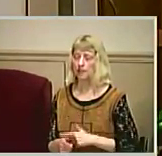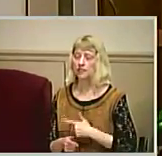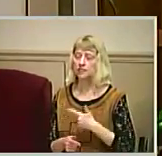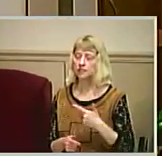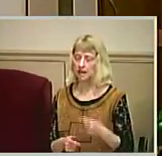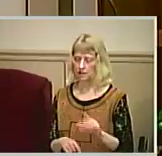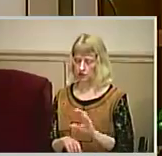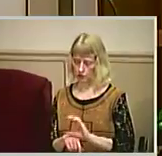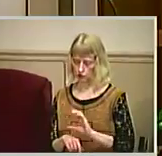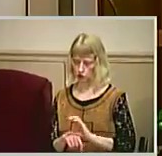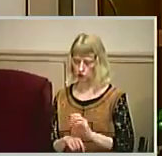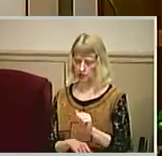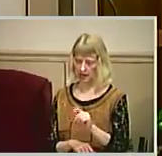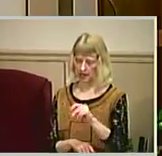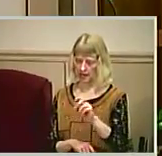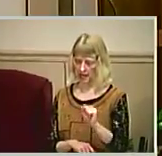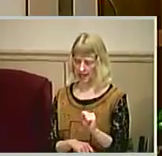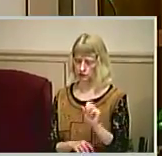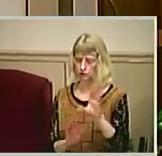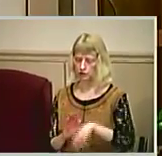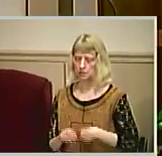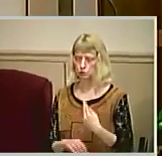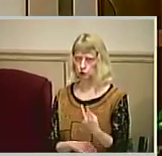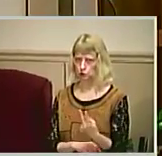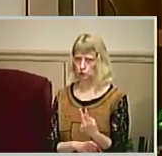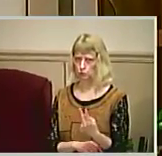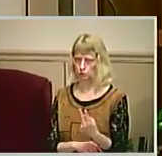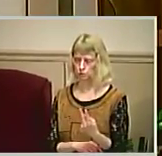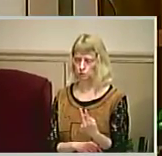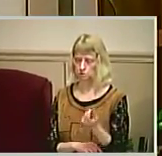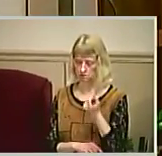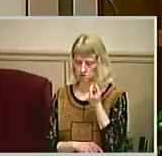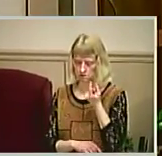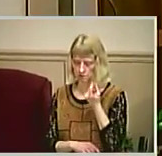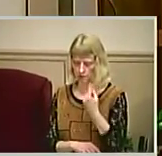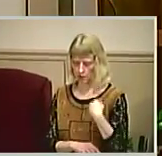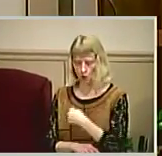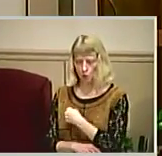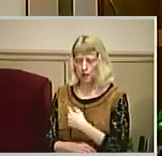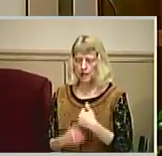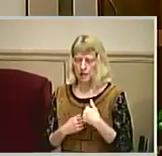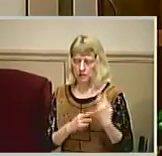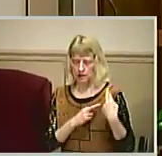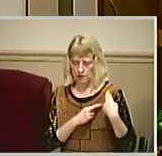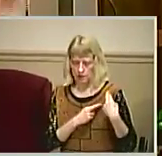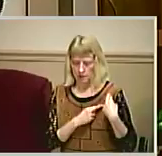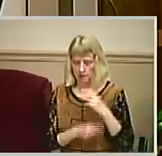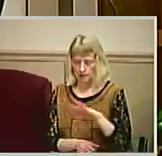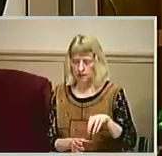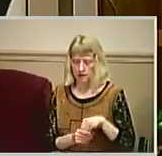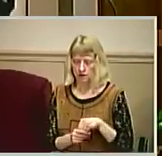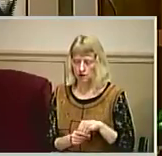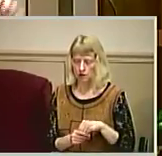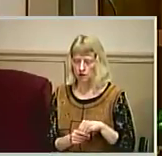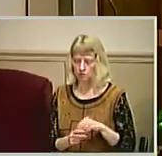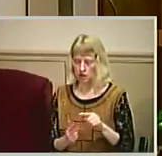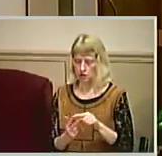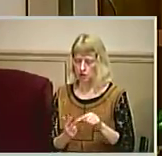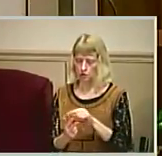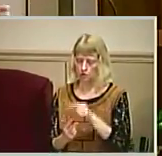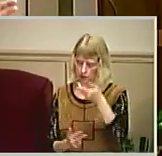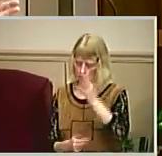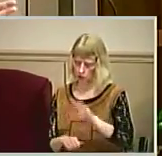course, the church in Acts chapter 2. And so, you see, we have a responsibility to be involved in all three of